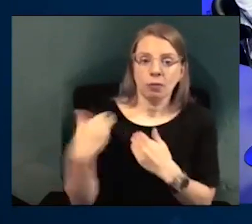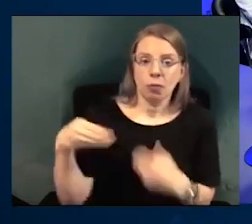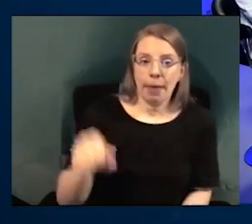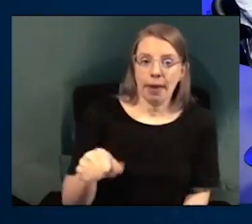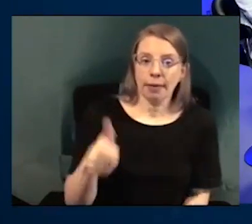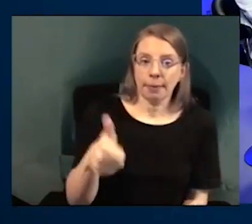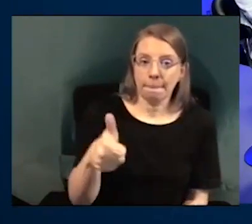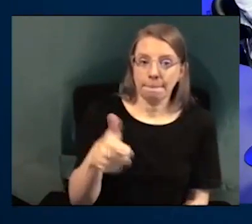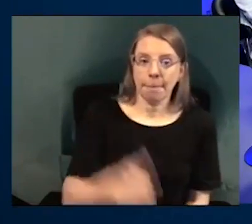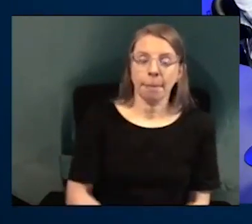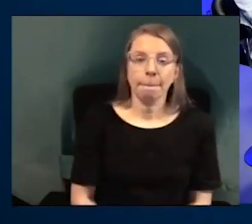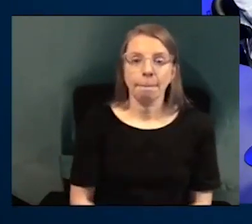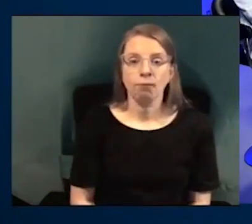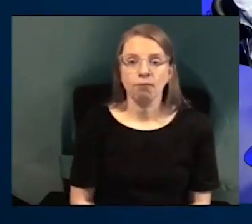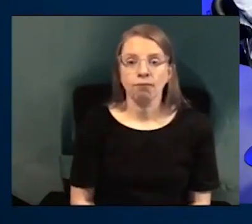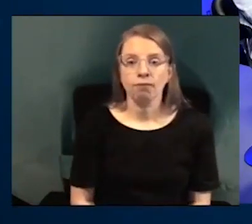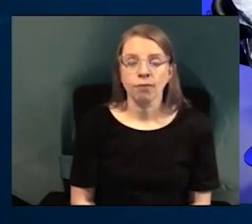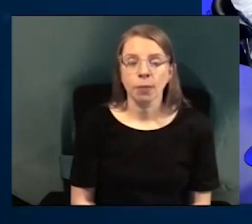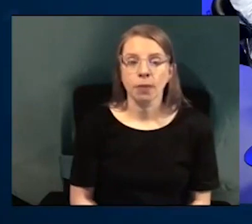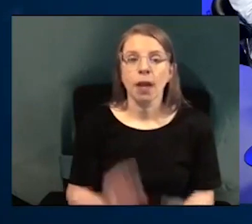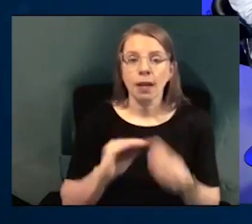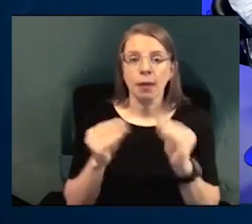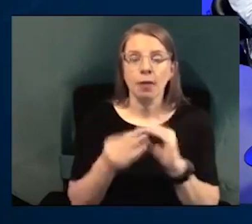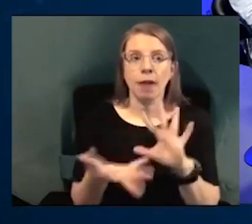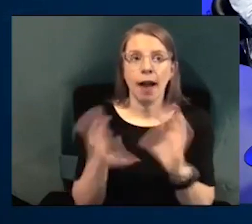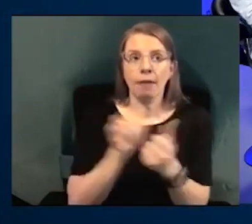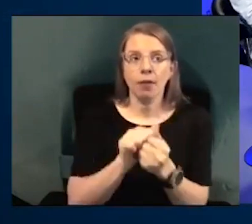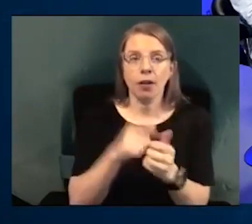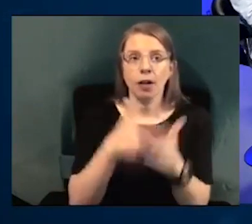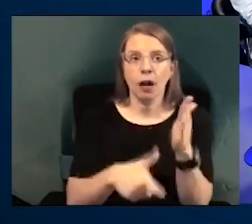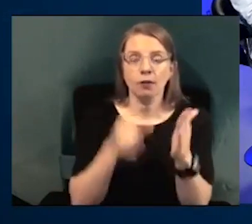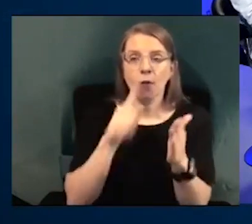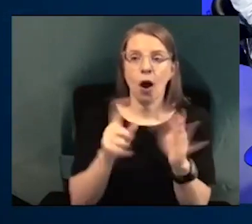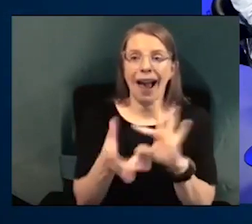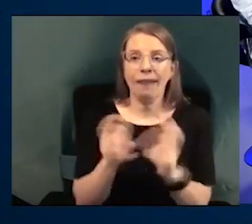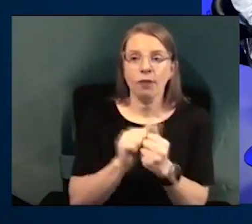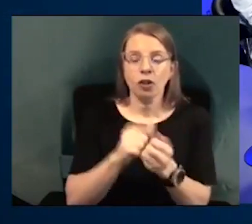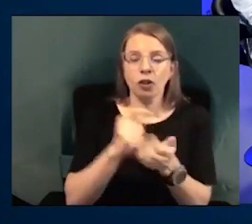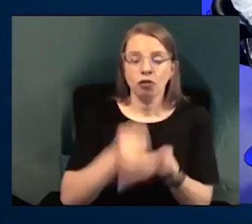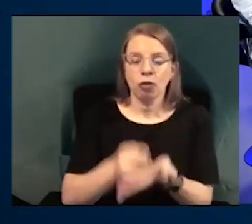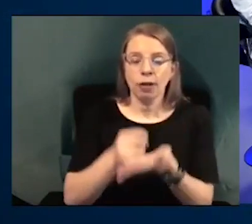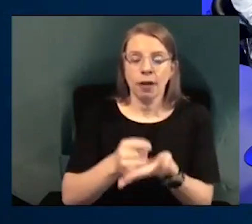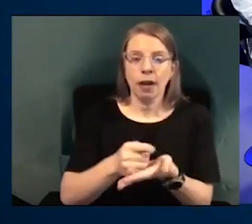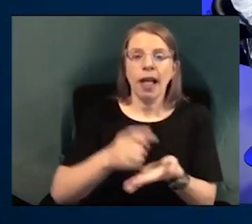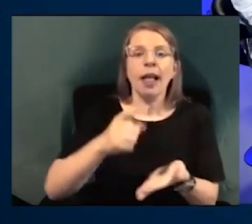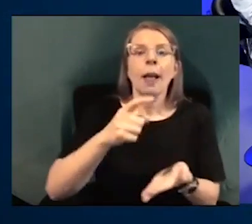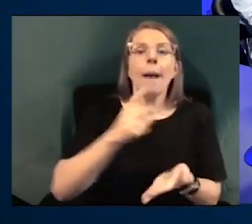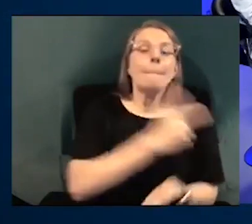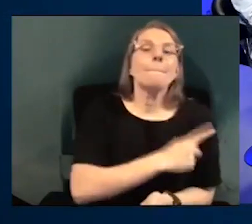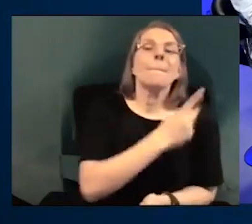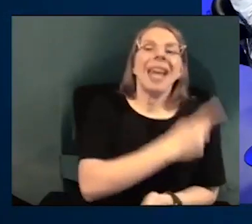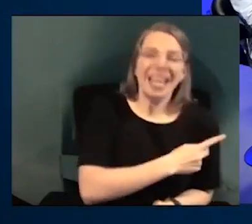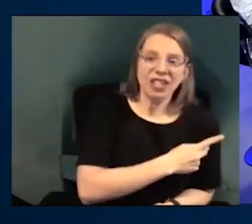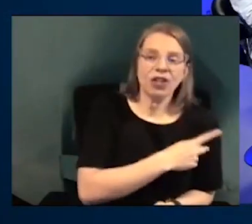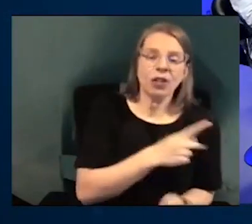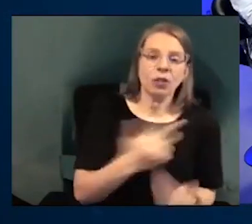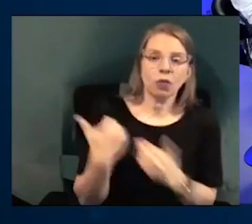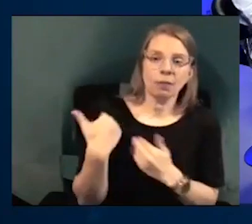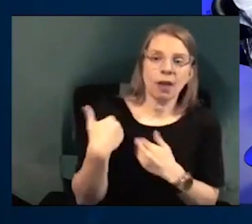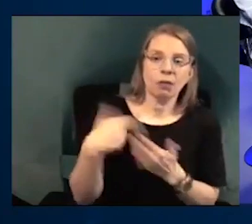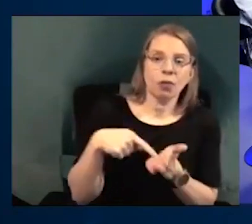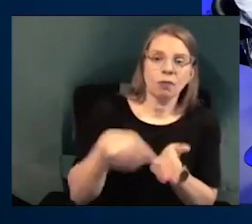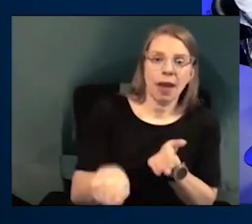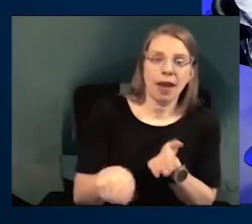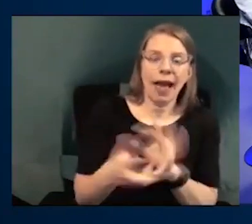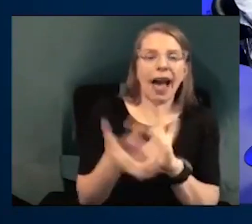Have you run the numbers on the average cost of COVID treatment patients are responsible for? Not covered by Let's insurance. back up the question. What's the average